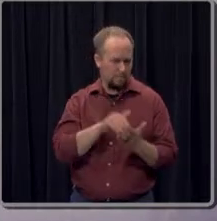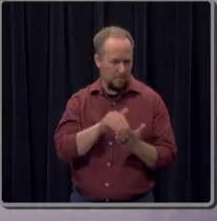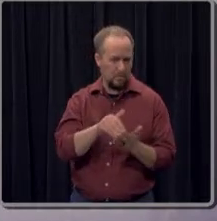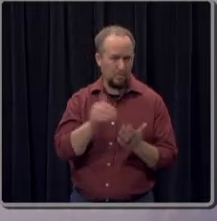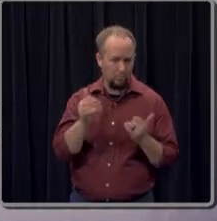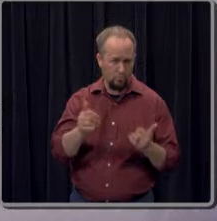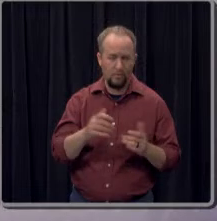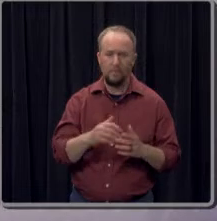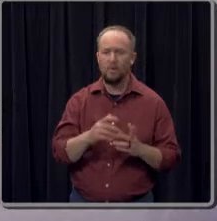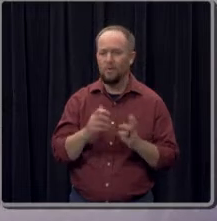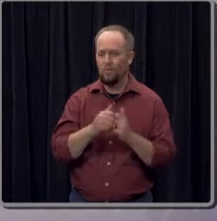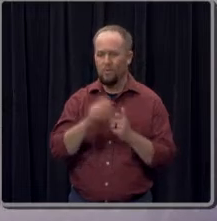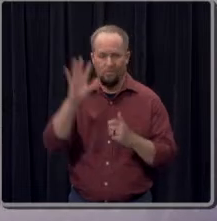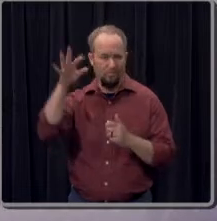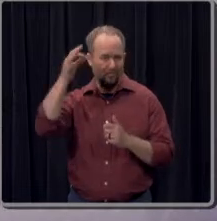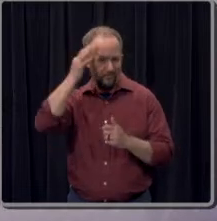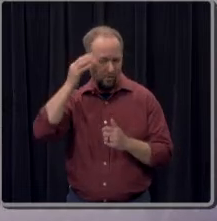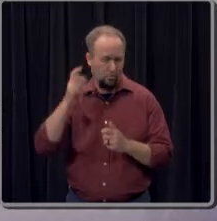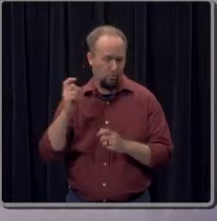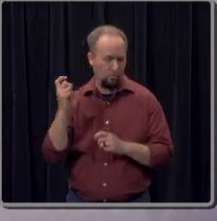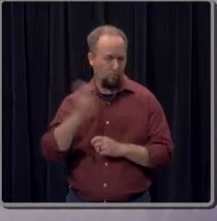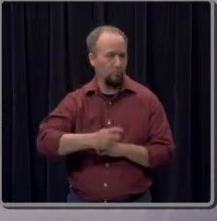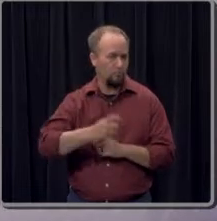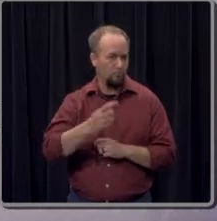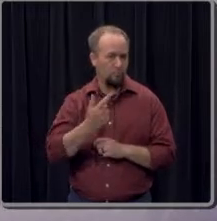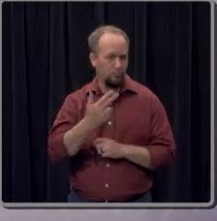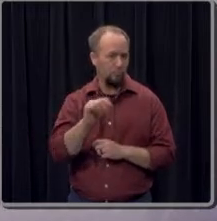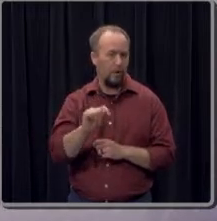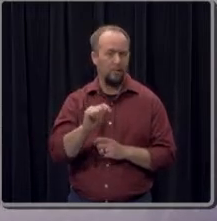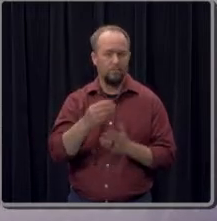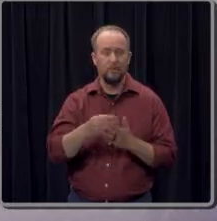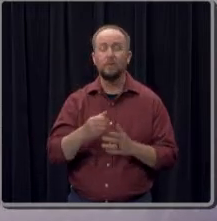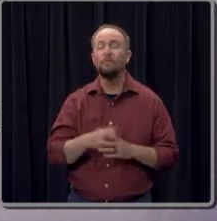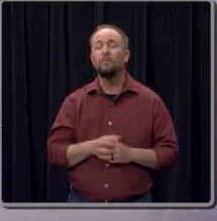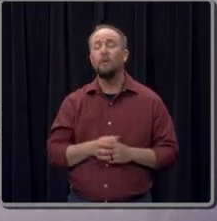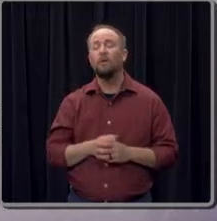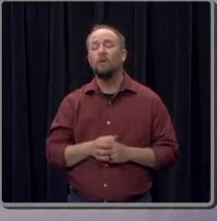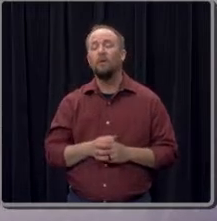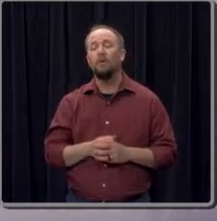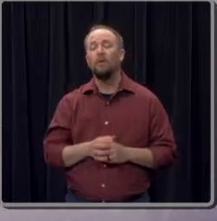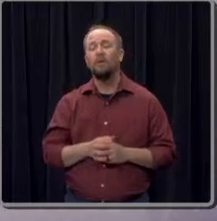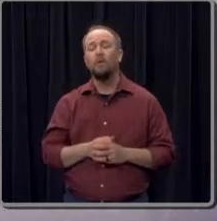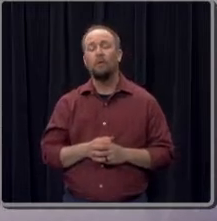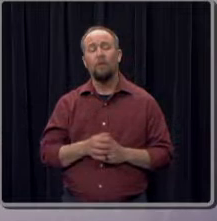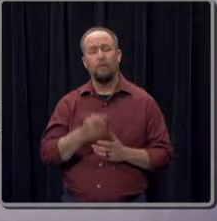currently with our federal grant. And then we get a little bit of money